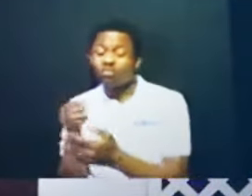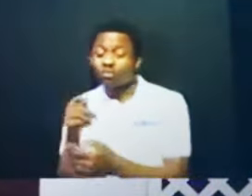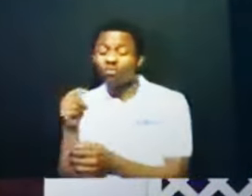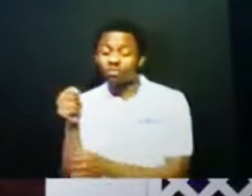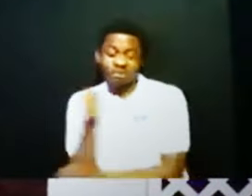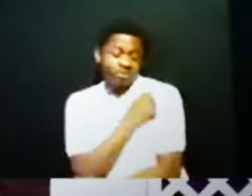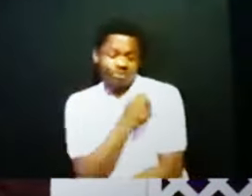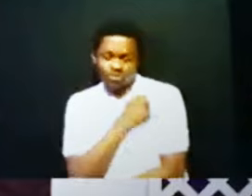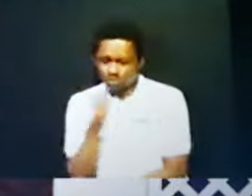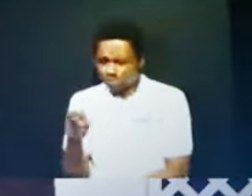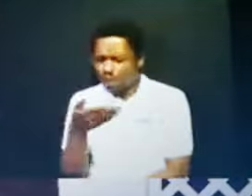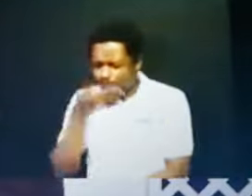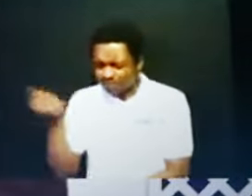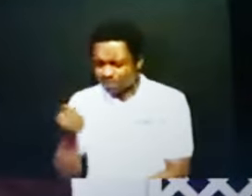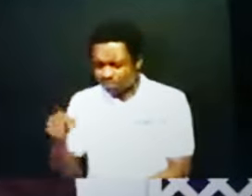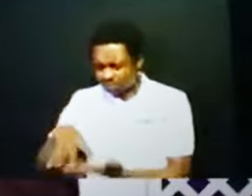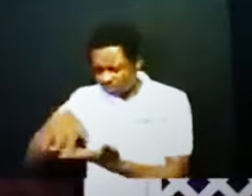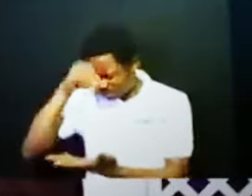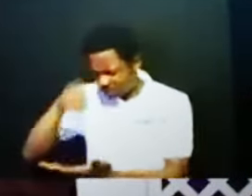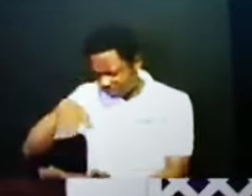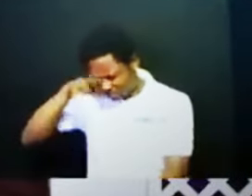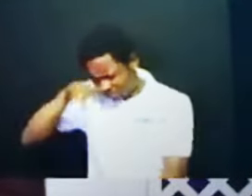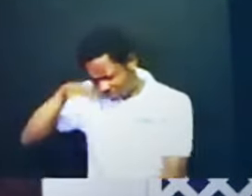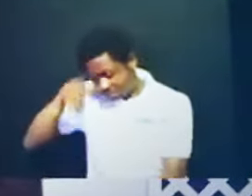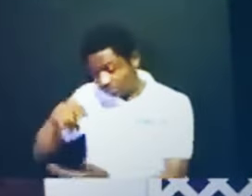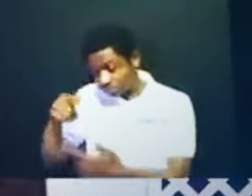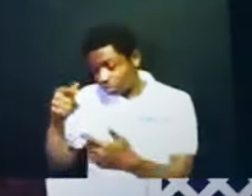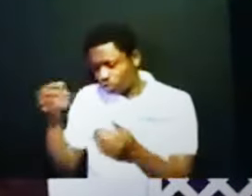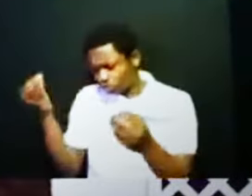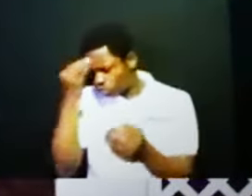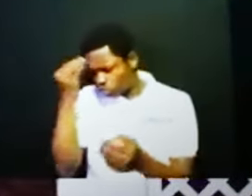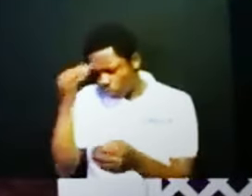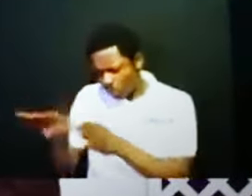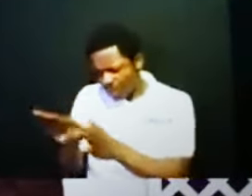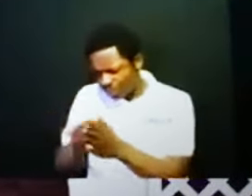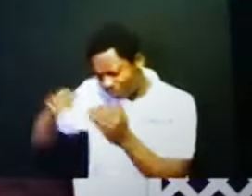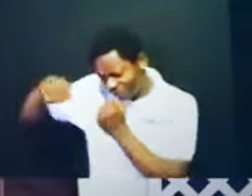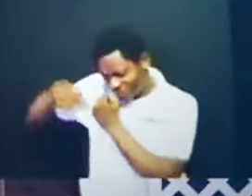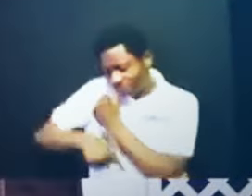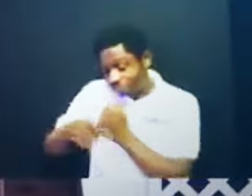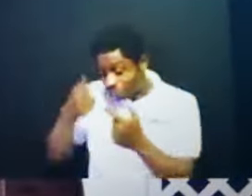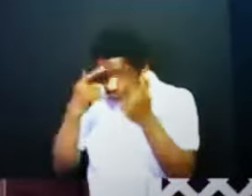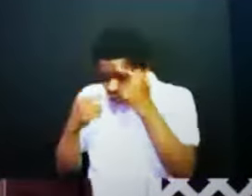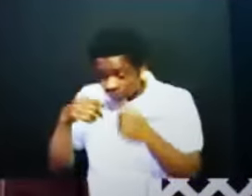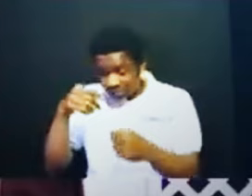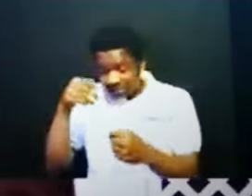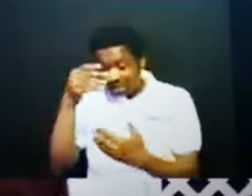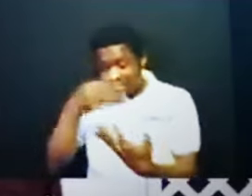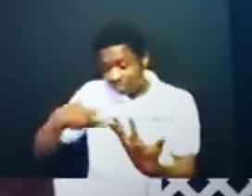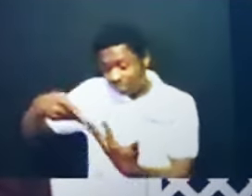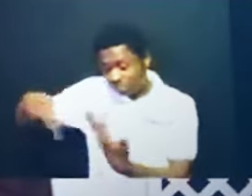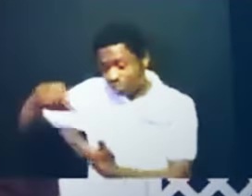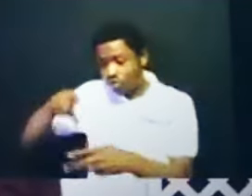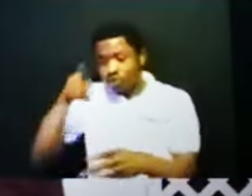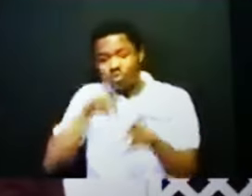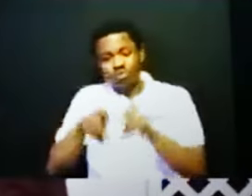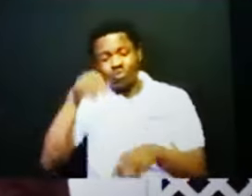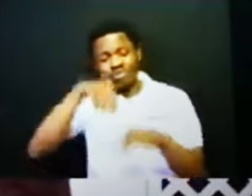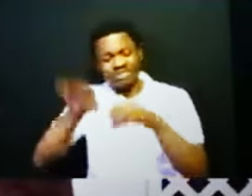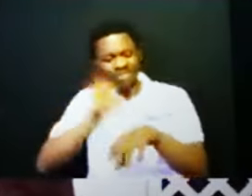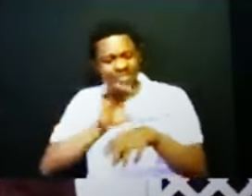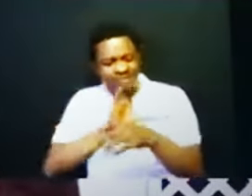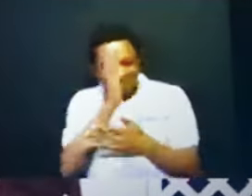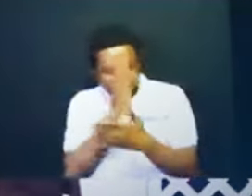to know the scriptures. Because amongst the people in the church, some are teaching false